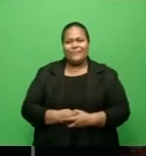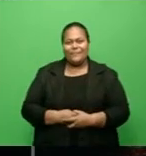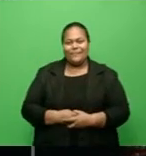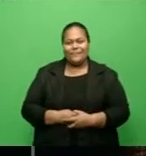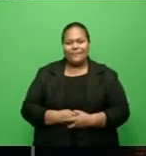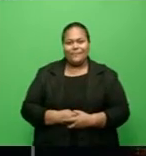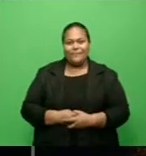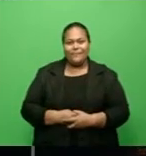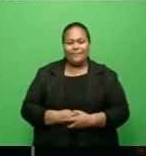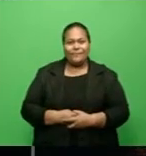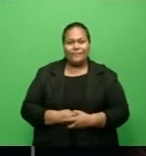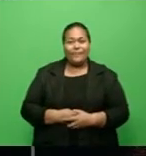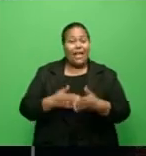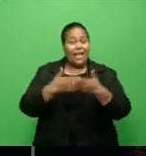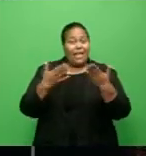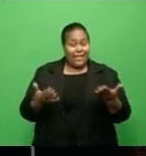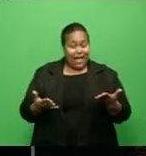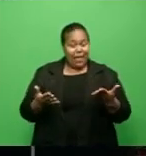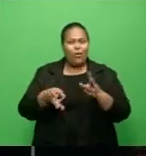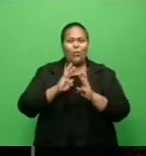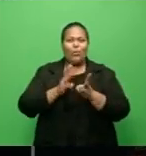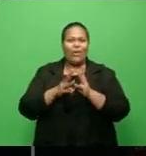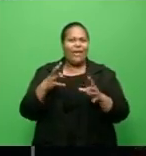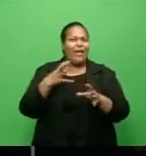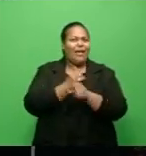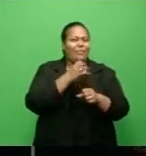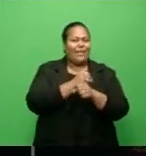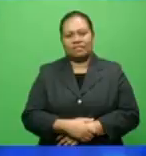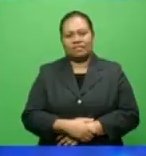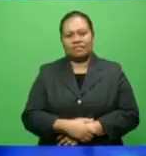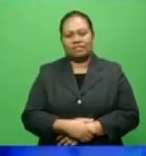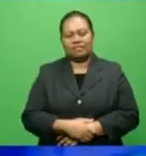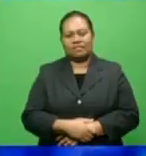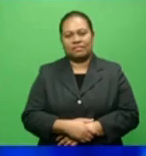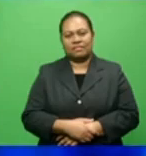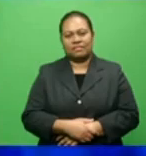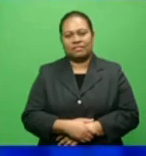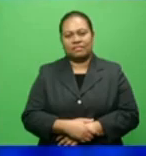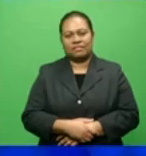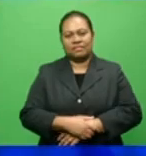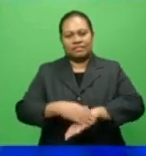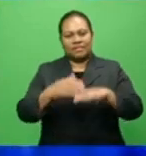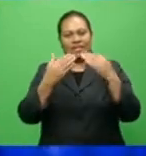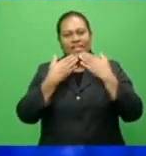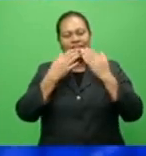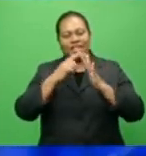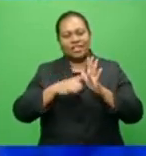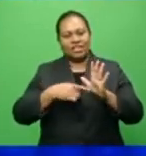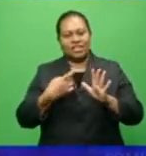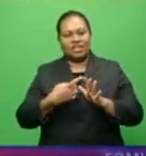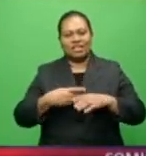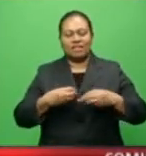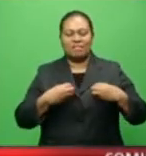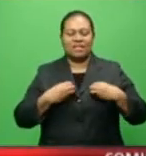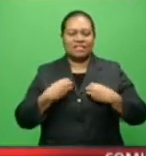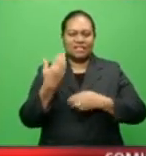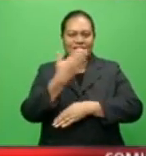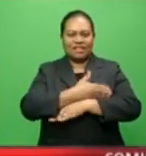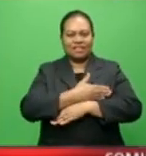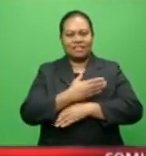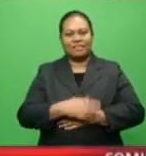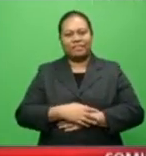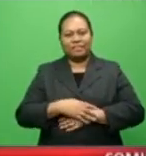idea. The Nadi Town Council has also been backing the flea market as it provides for unemployed Fijians. Philip